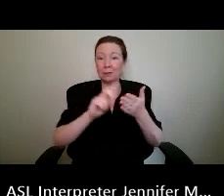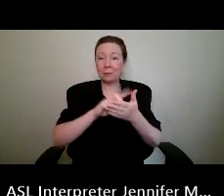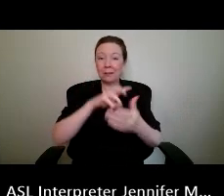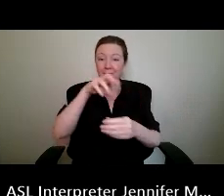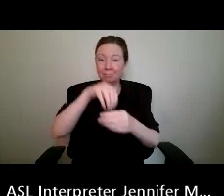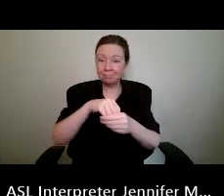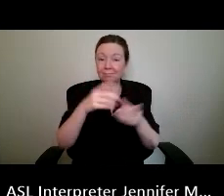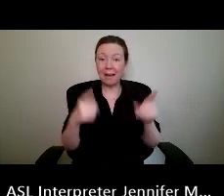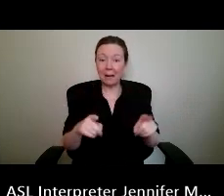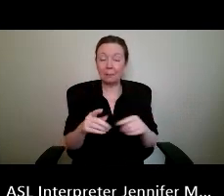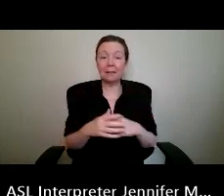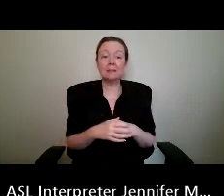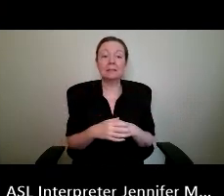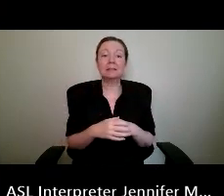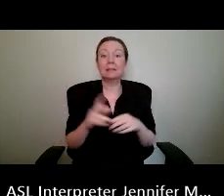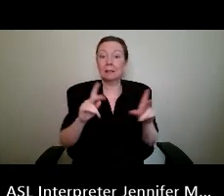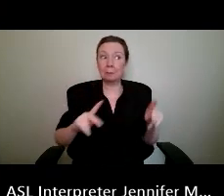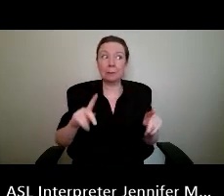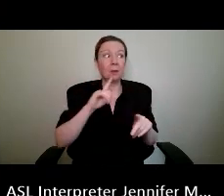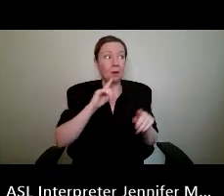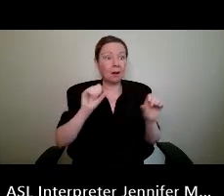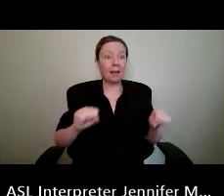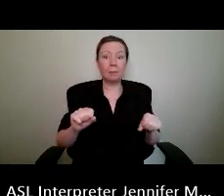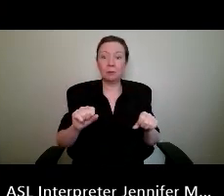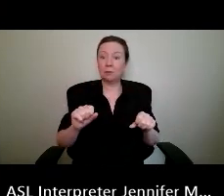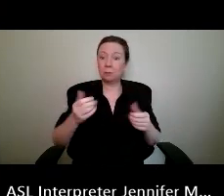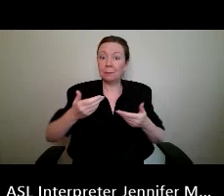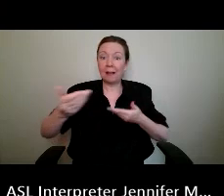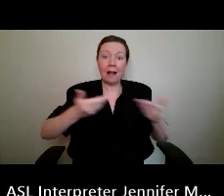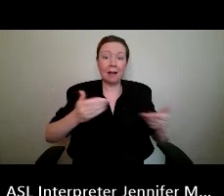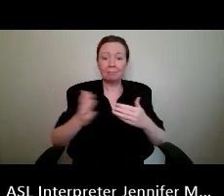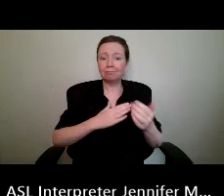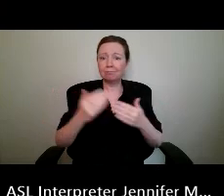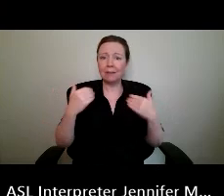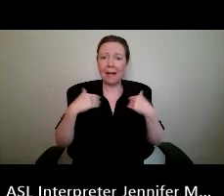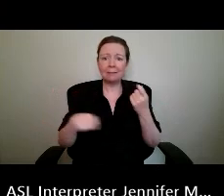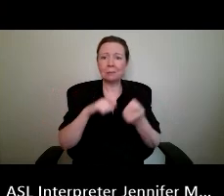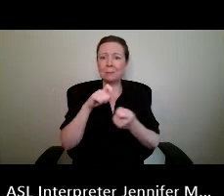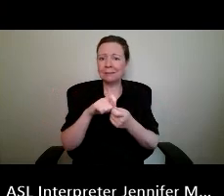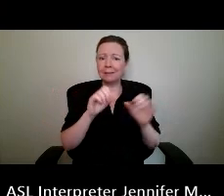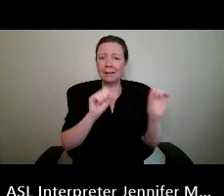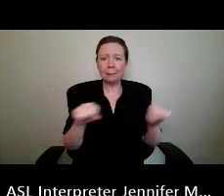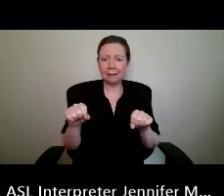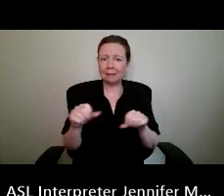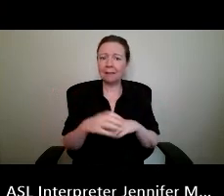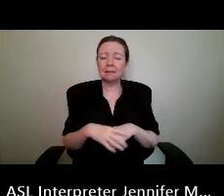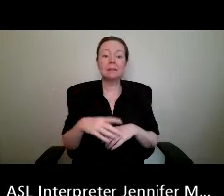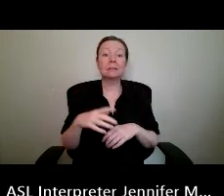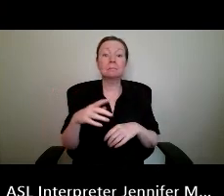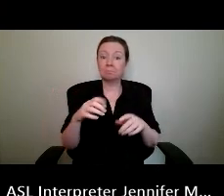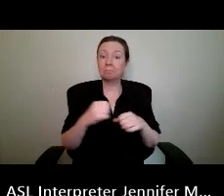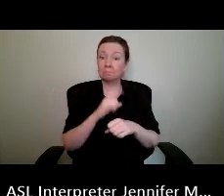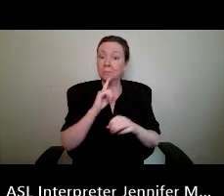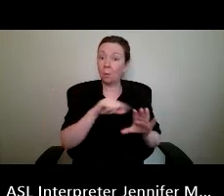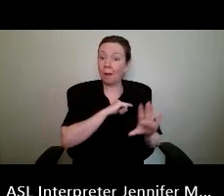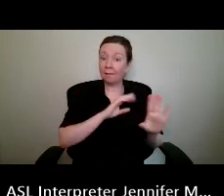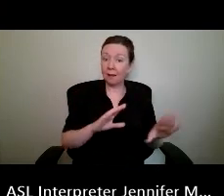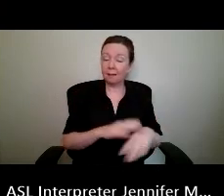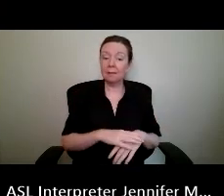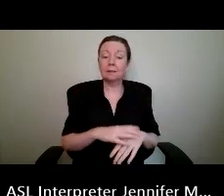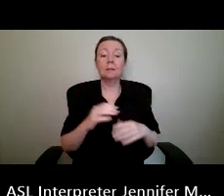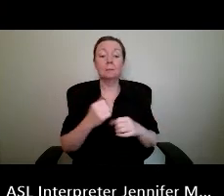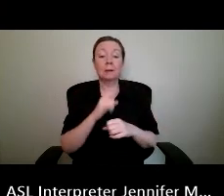occurring there, and that people are able to be hired even though they have certain abilities as long as they're qualified. Ensuring